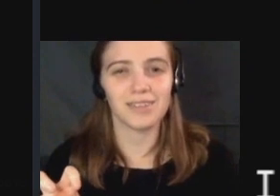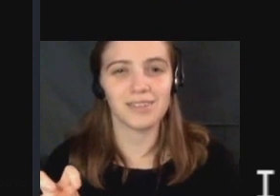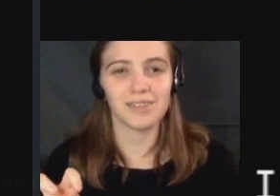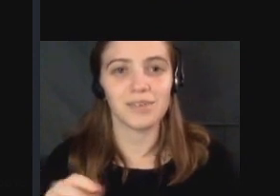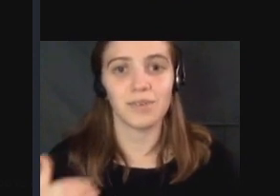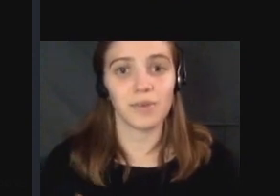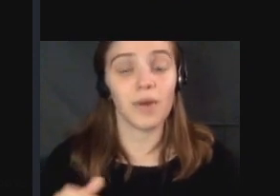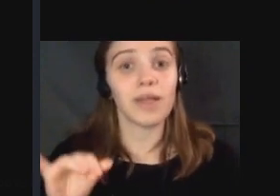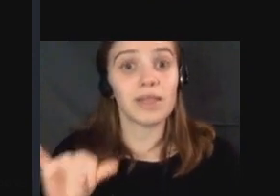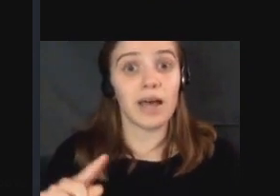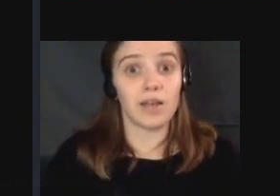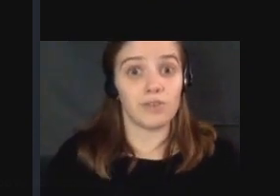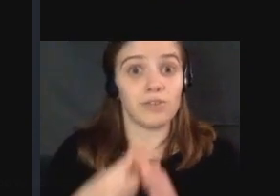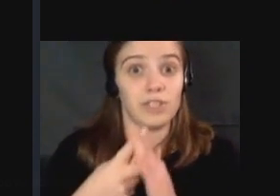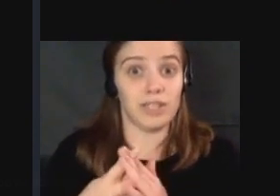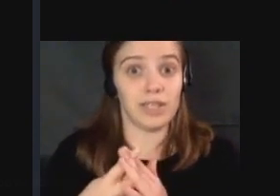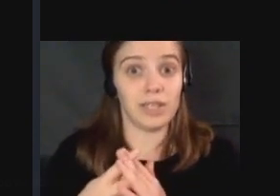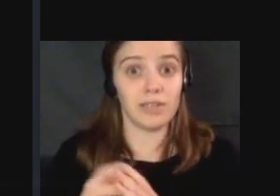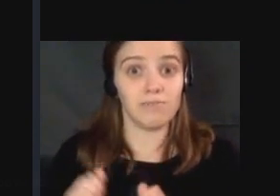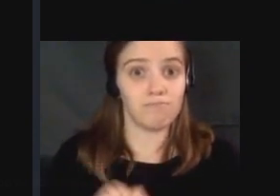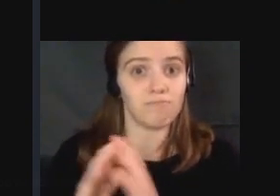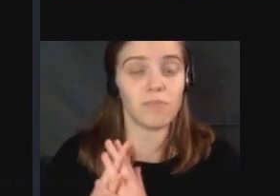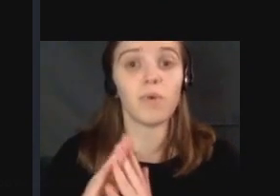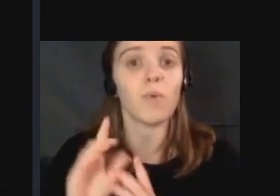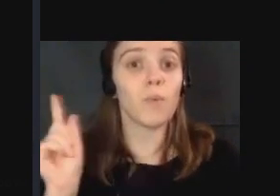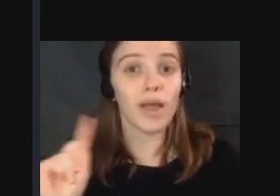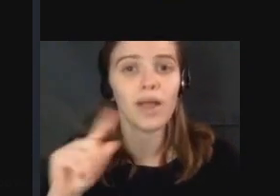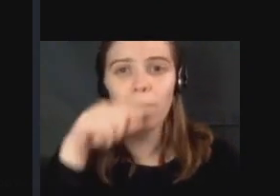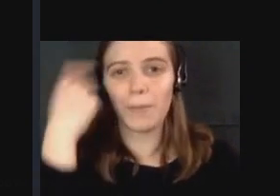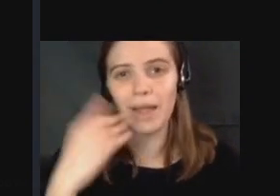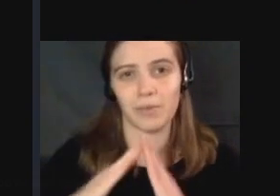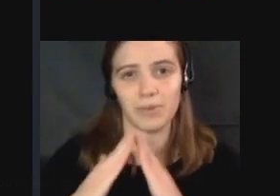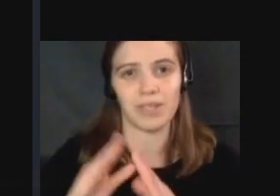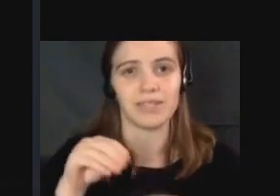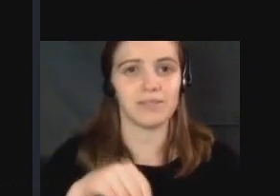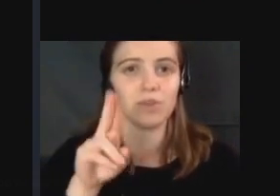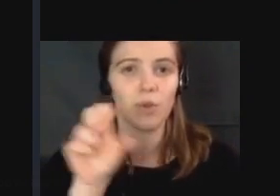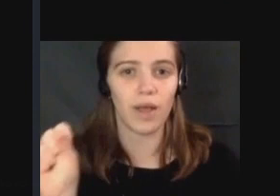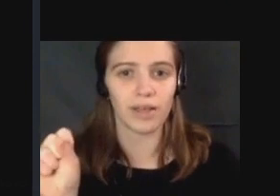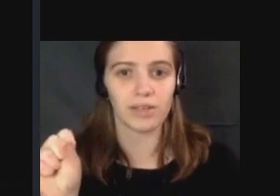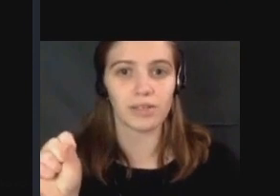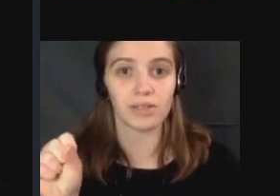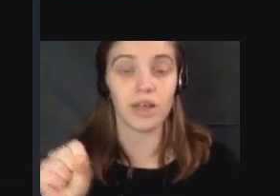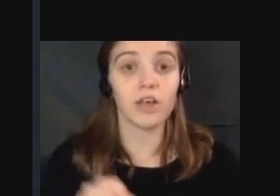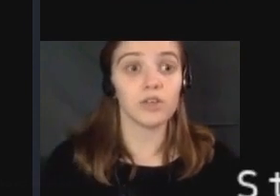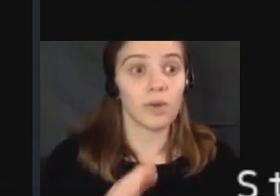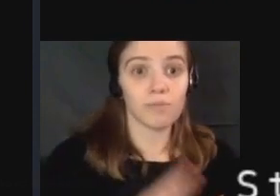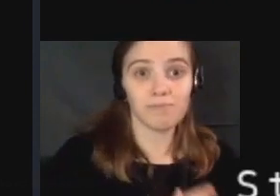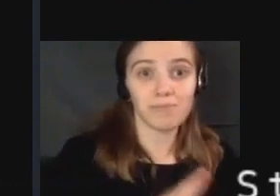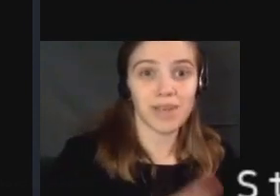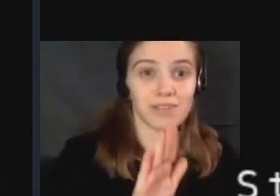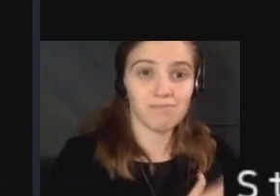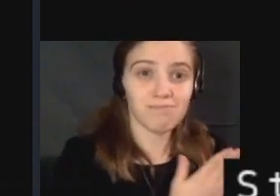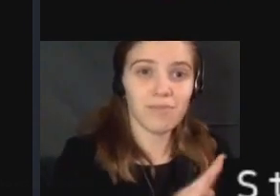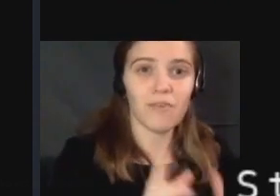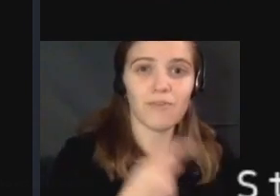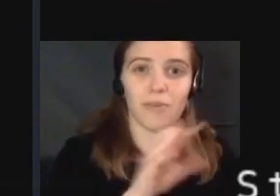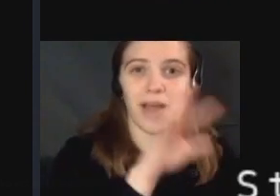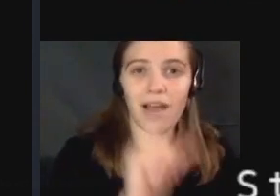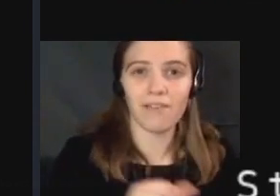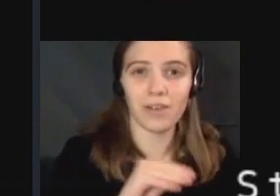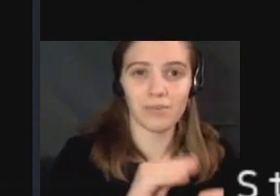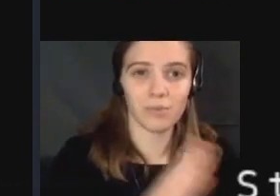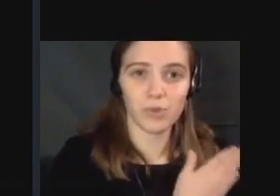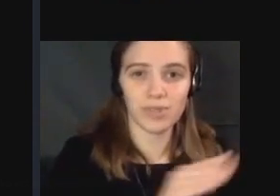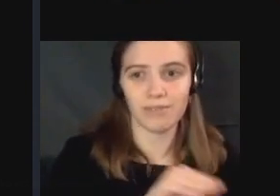originated in black communities in the United States, influenced by the beats and the rhythms of African music. J'ai pas le lien, It's not fallait just a